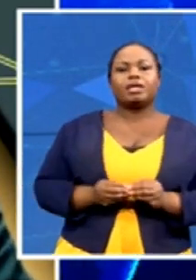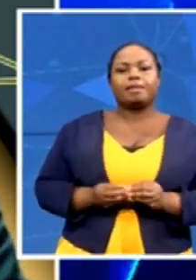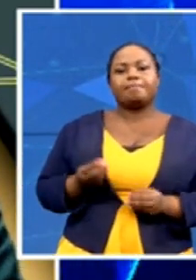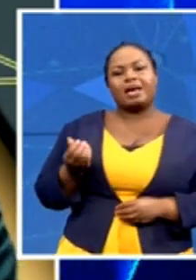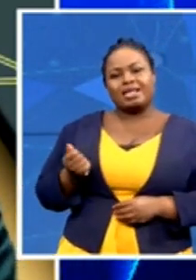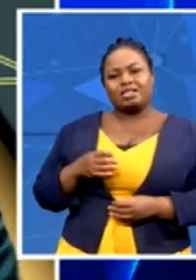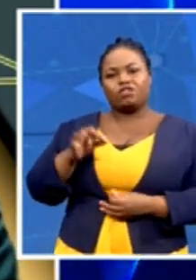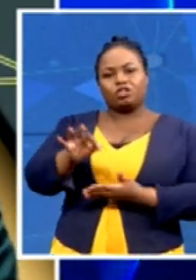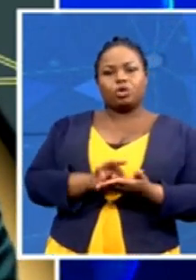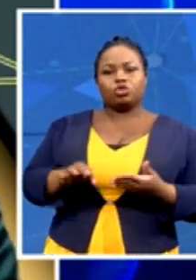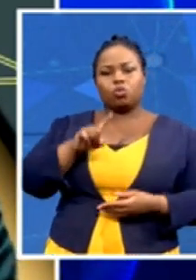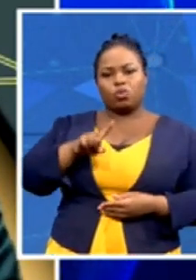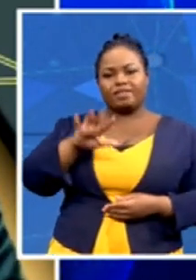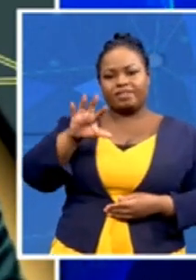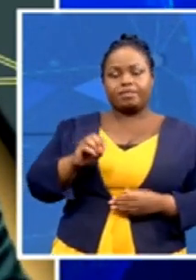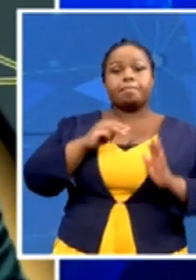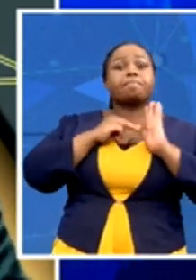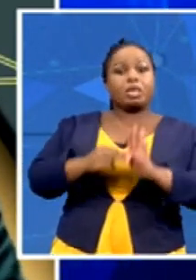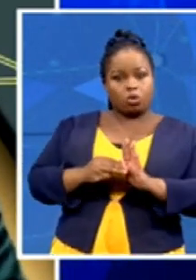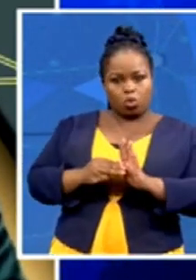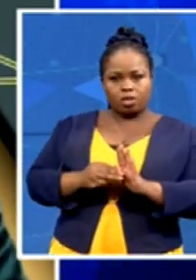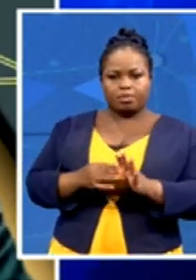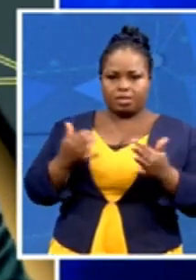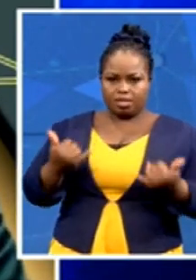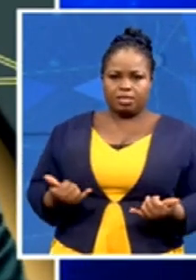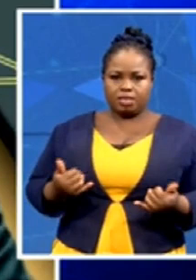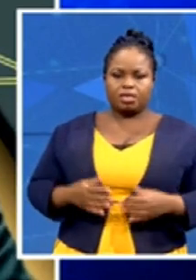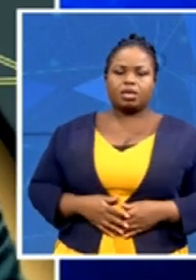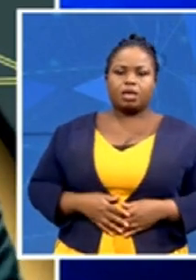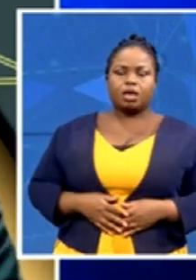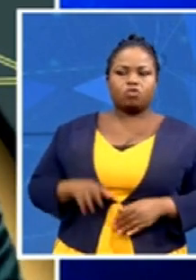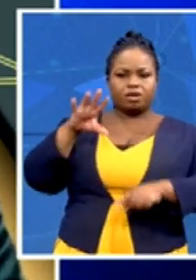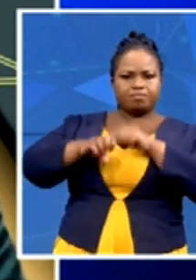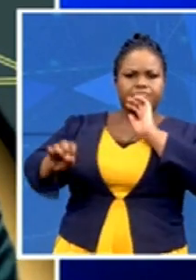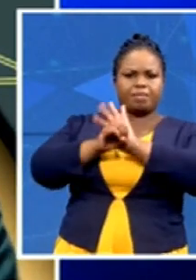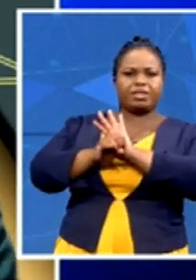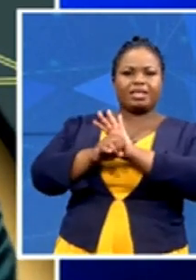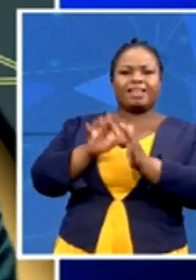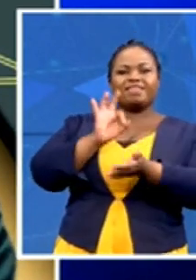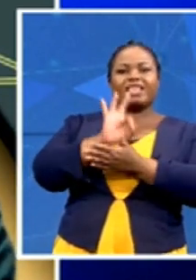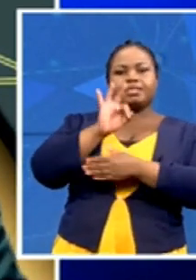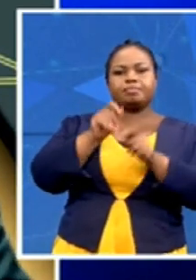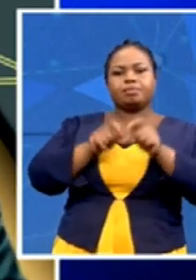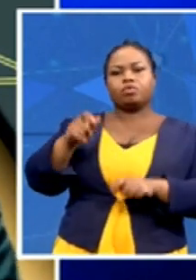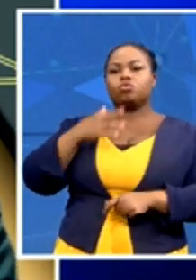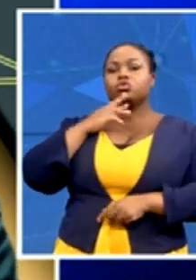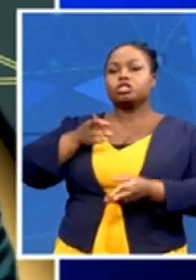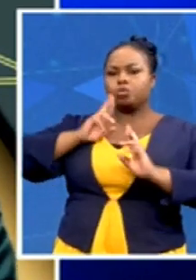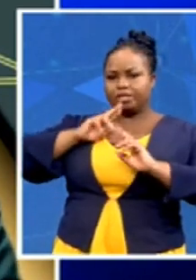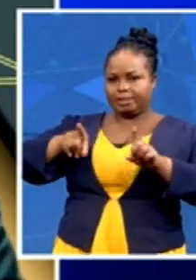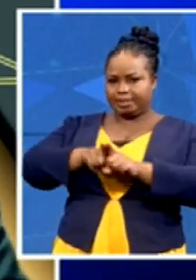million. And we have now cited 30 respondents, including the minister, his son, and other